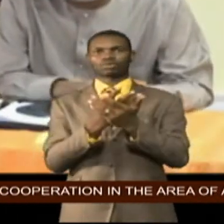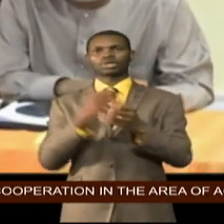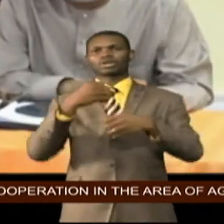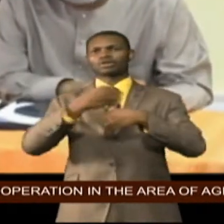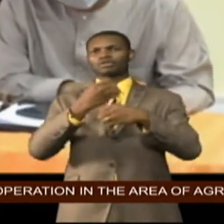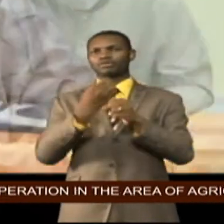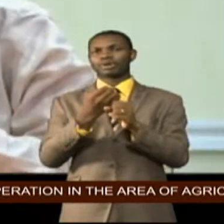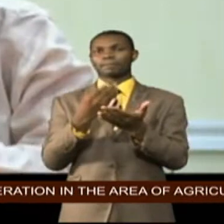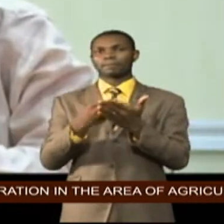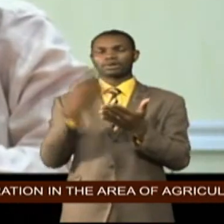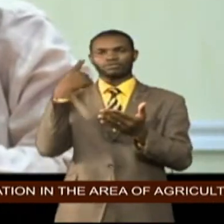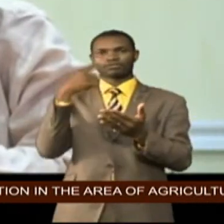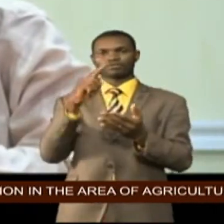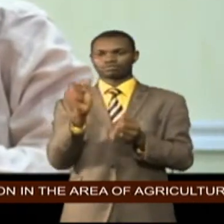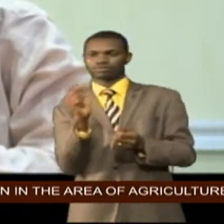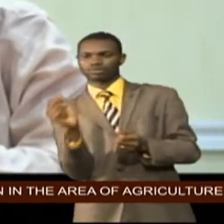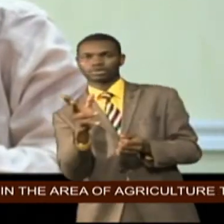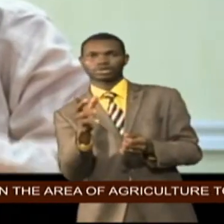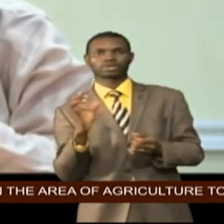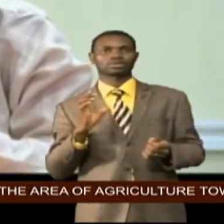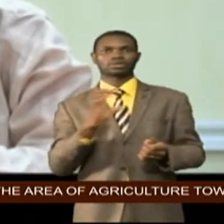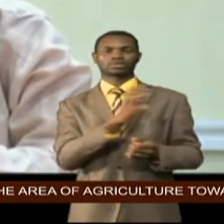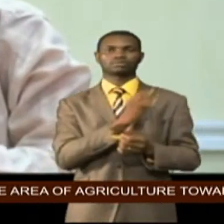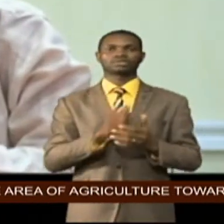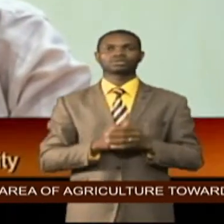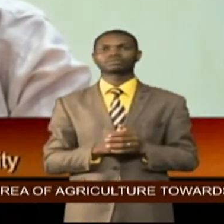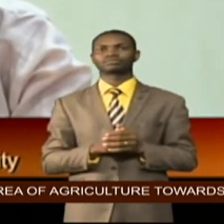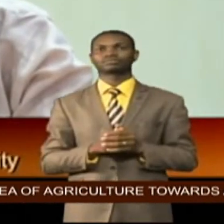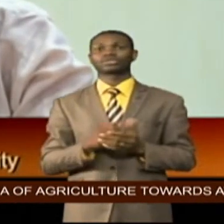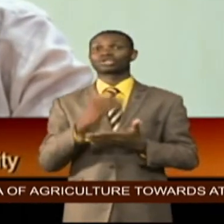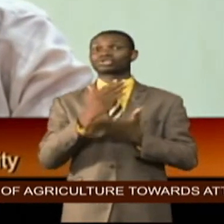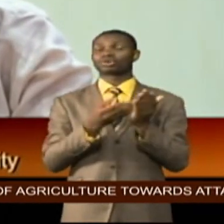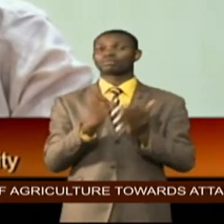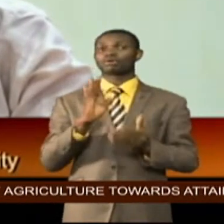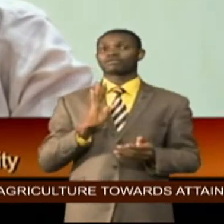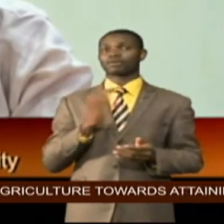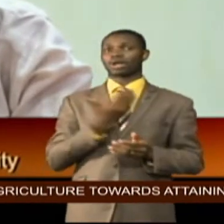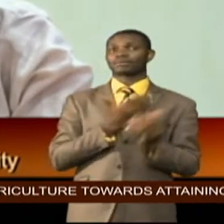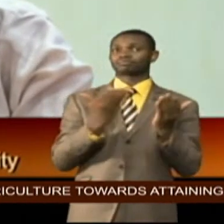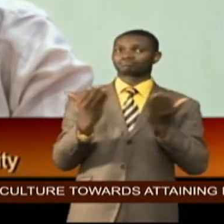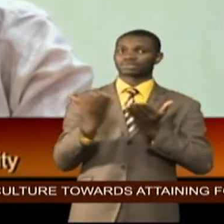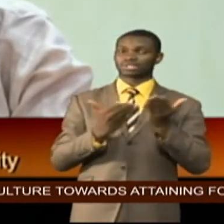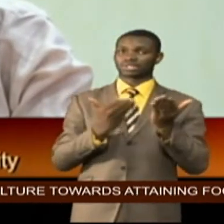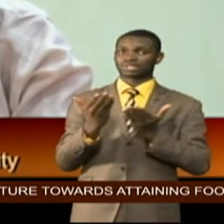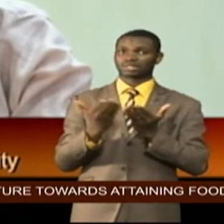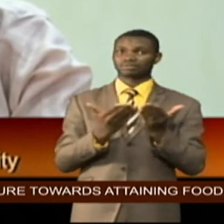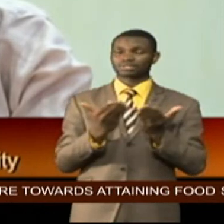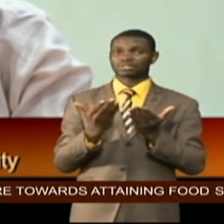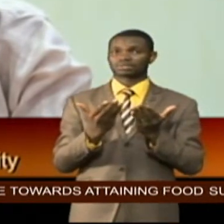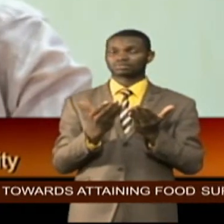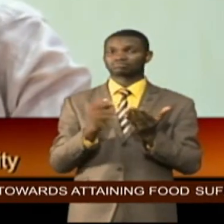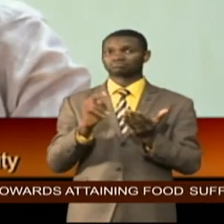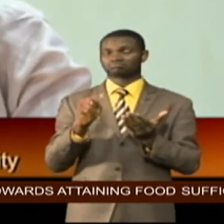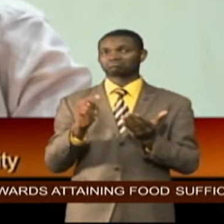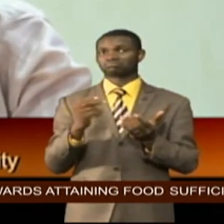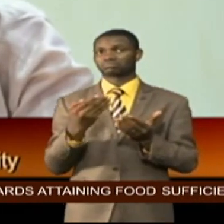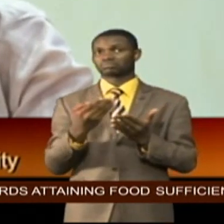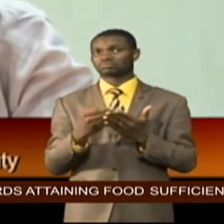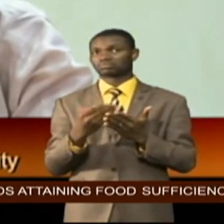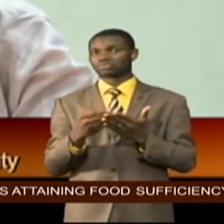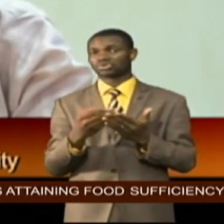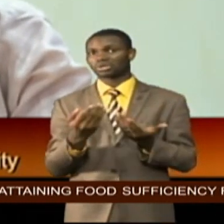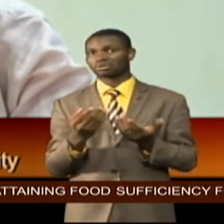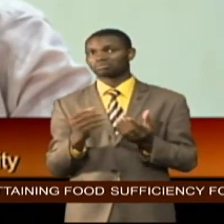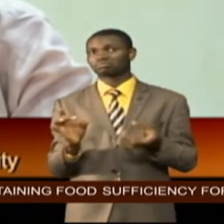lottery sector. To be careful, yes, some of services attract costs, but costs shouldn't be